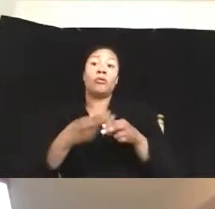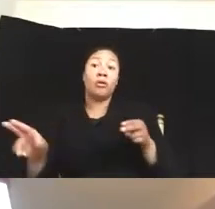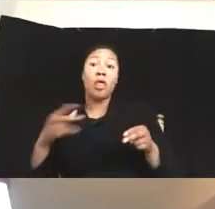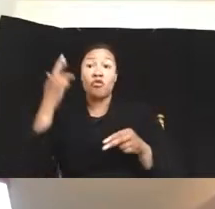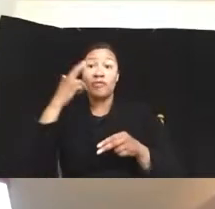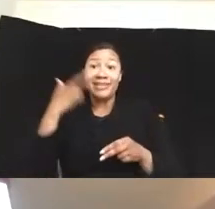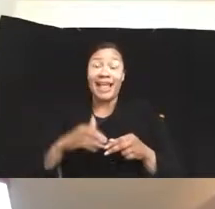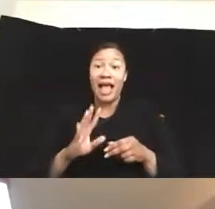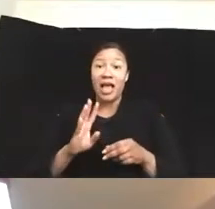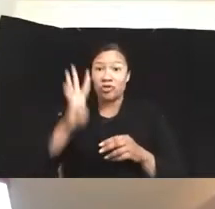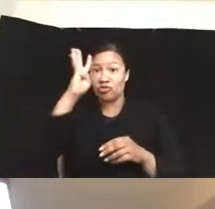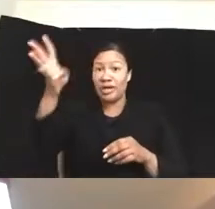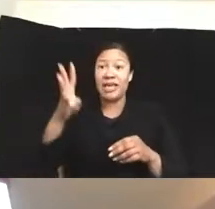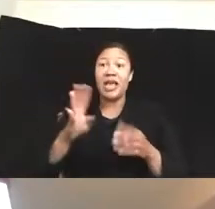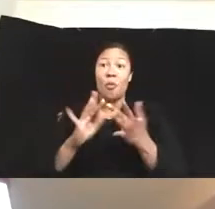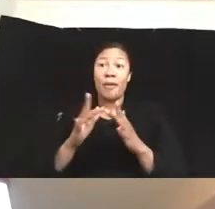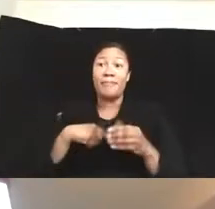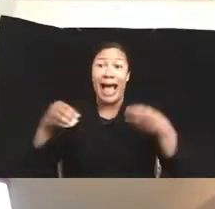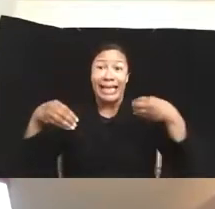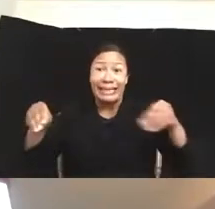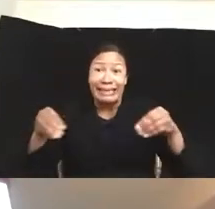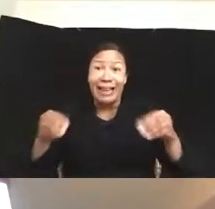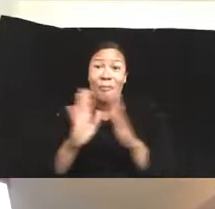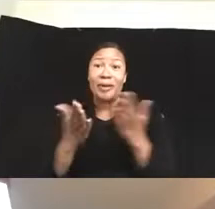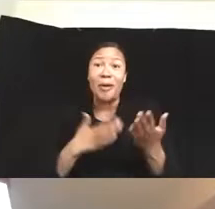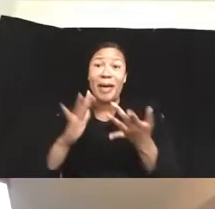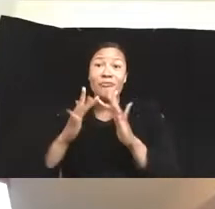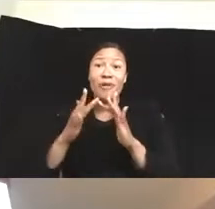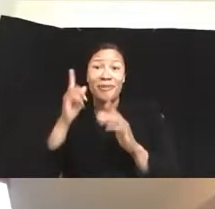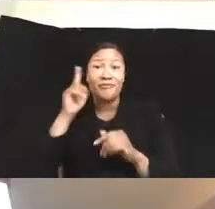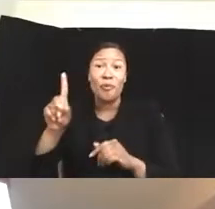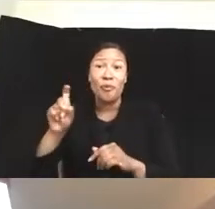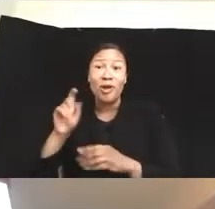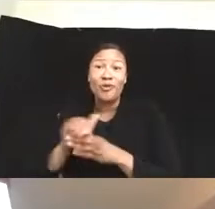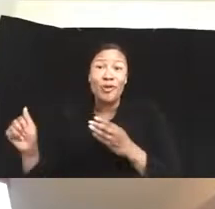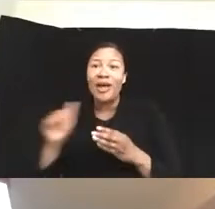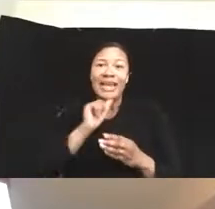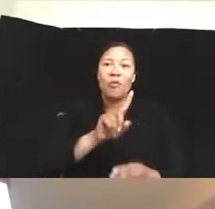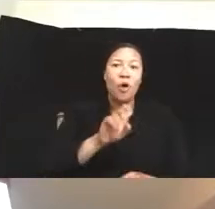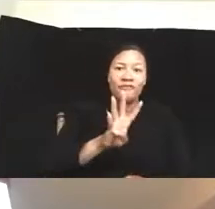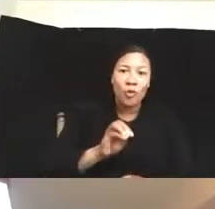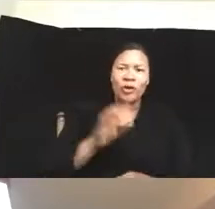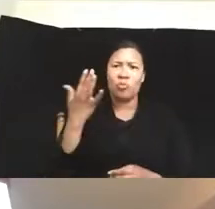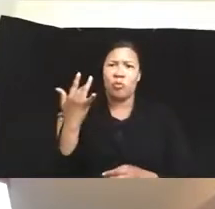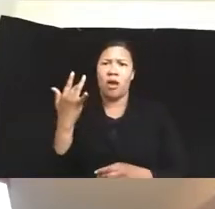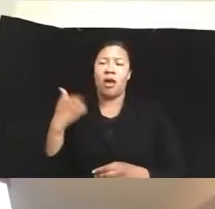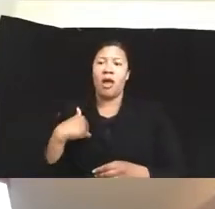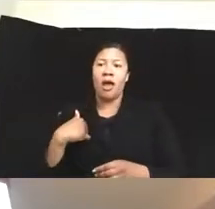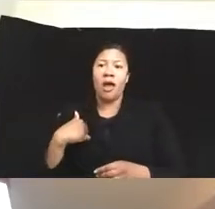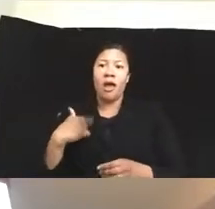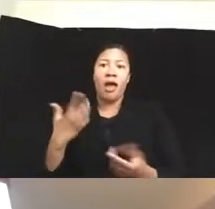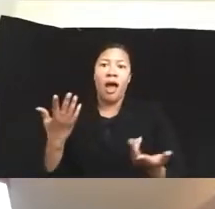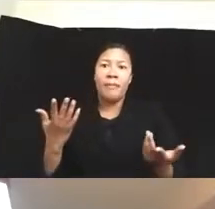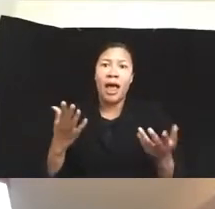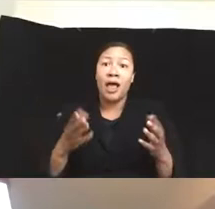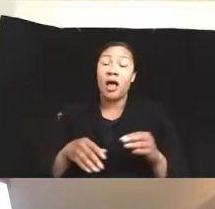and I'm selling books on my website for $100 instead of the $140 is because I couldn't go to sleep the night